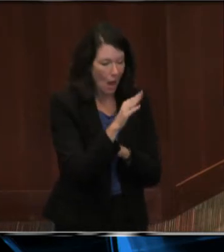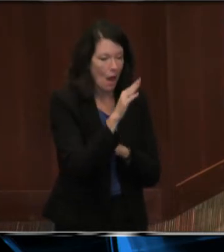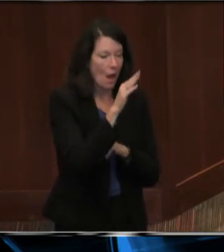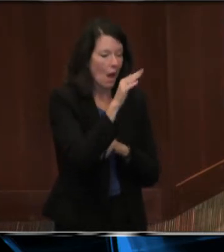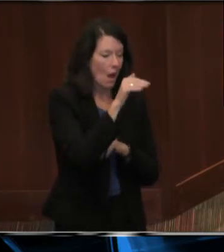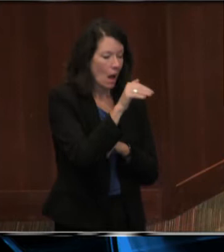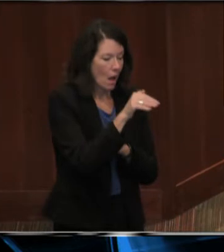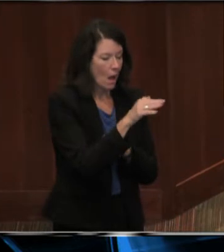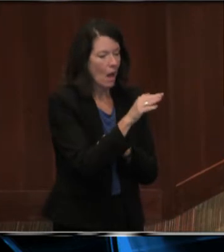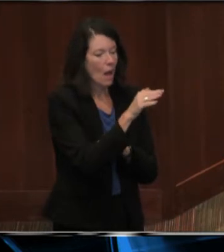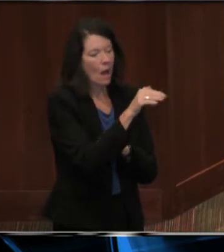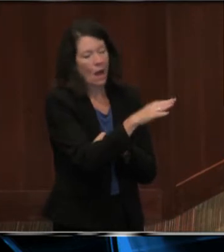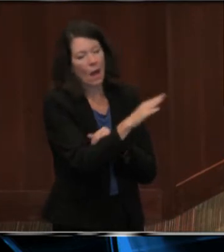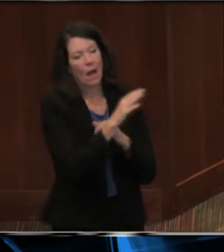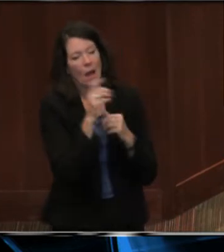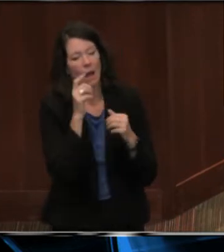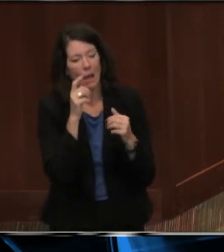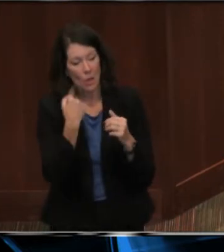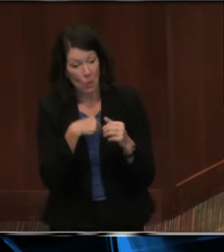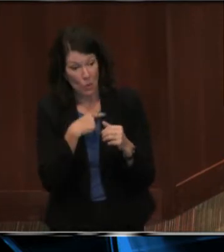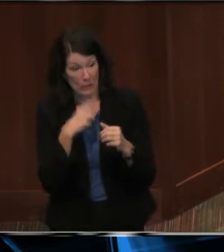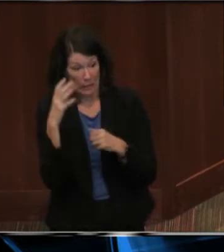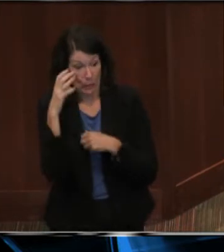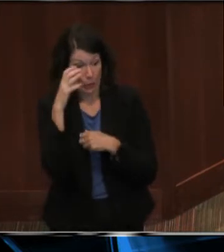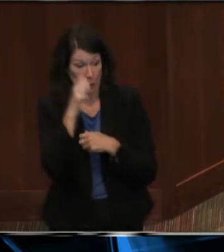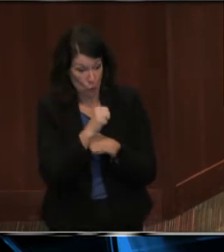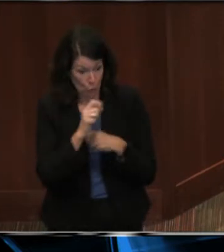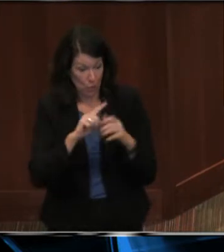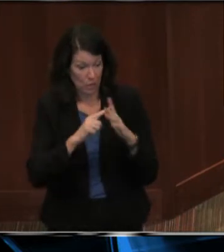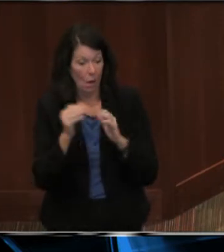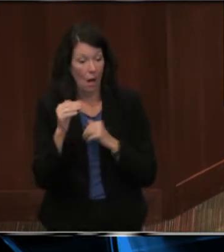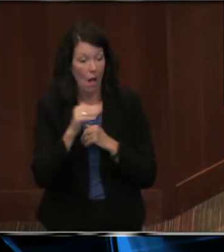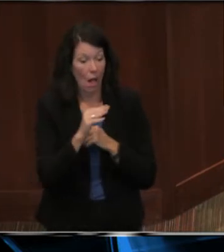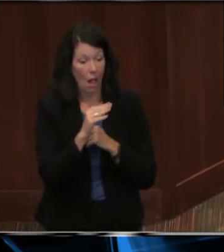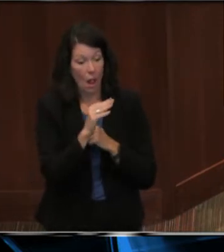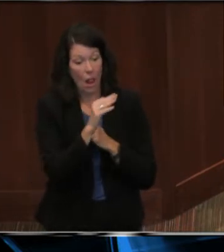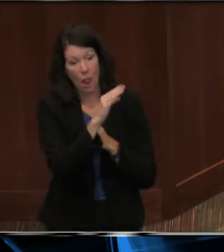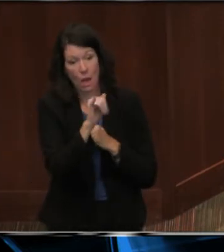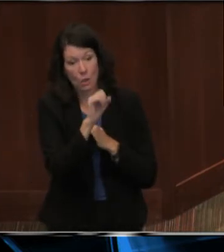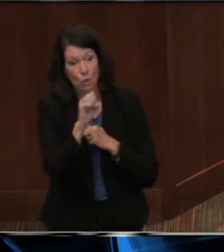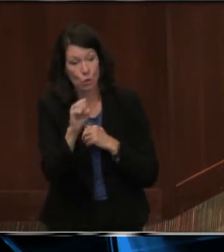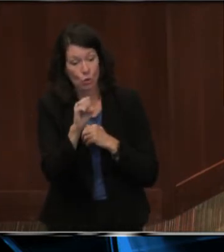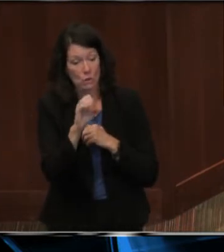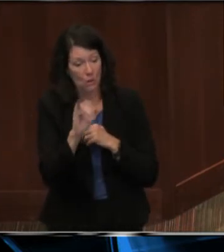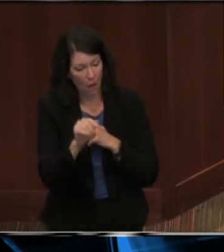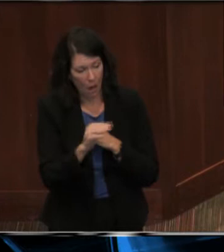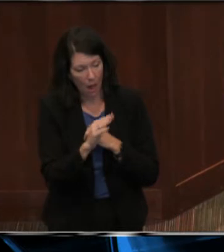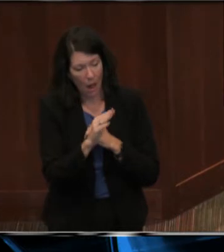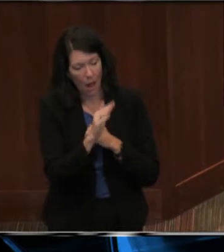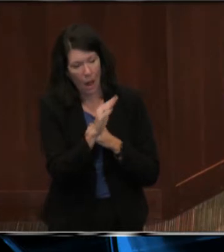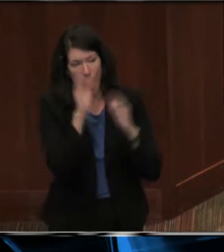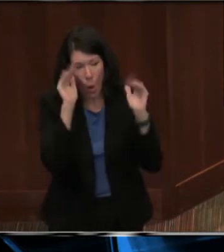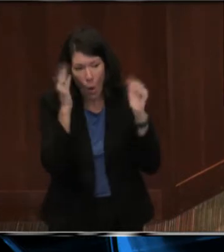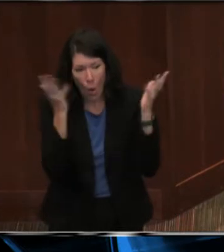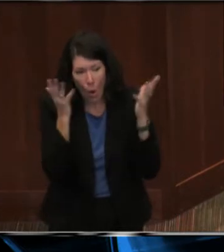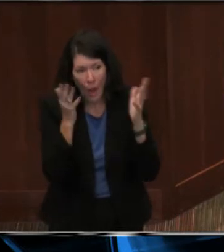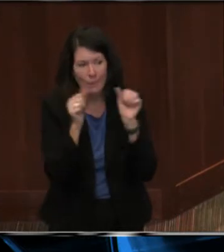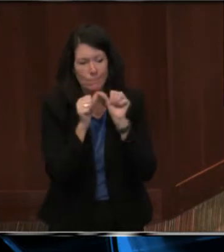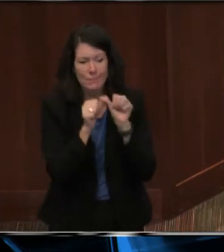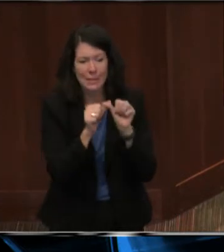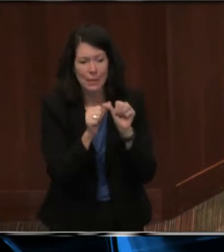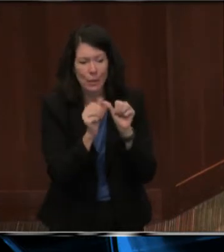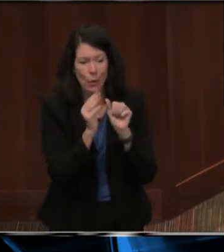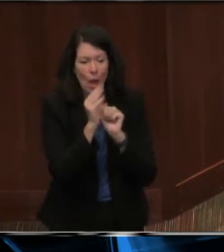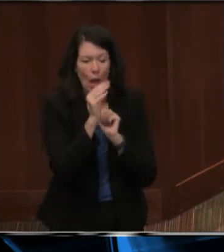down. And we were anticipating, as we began to tick up in June, that our hope was we would